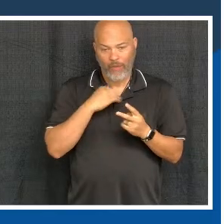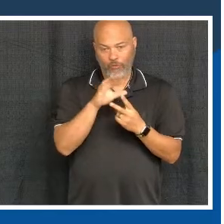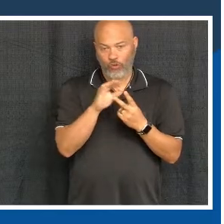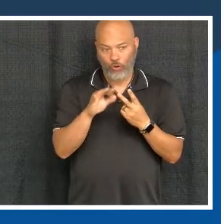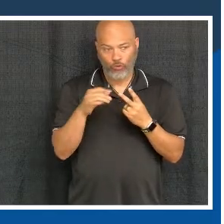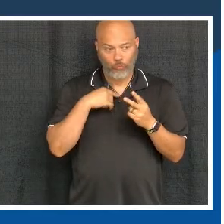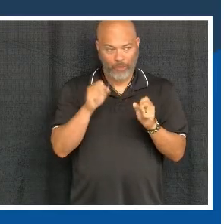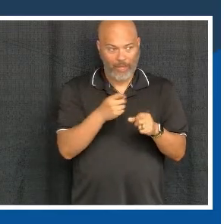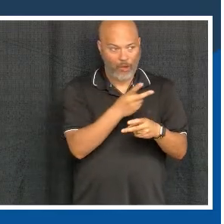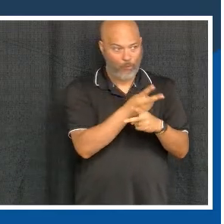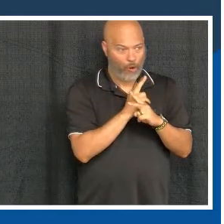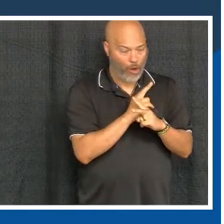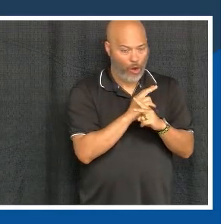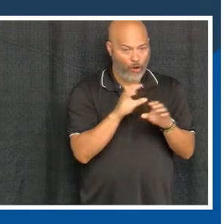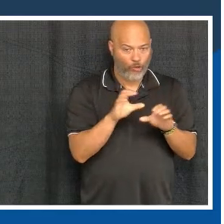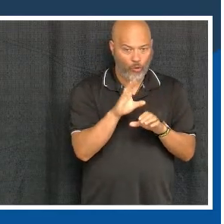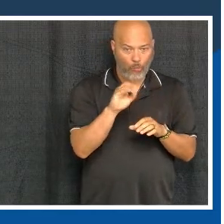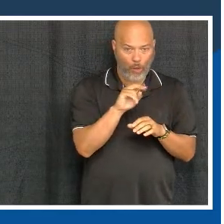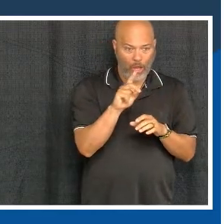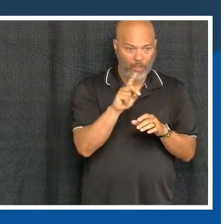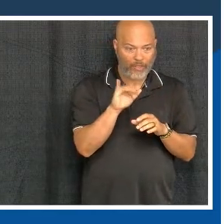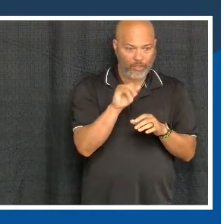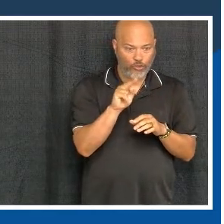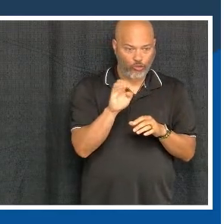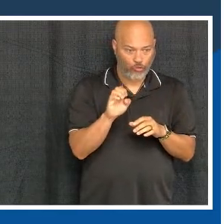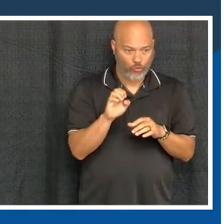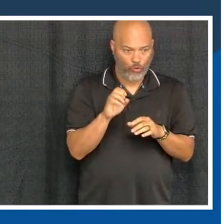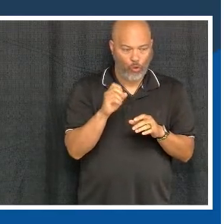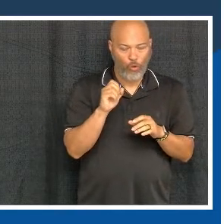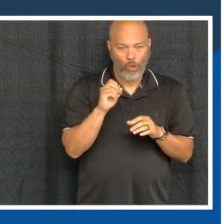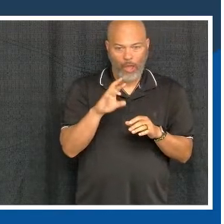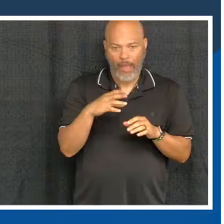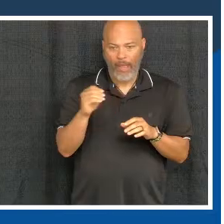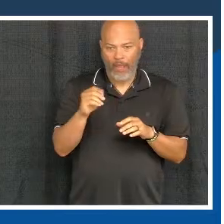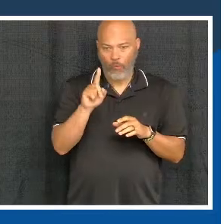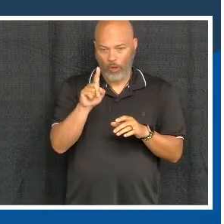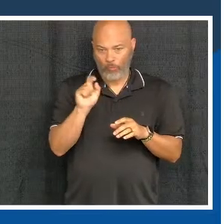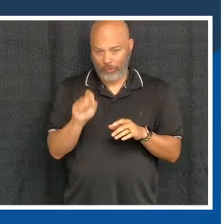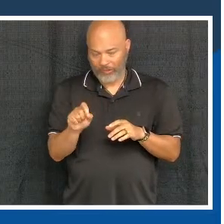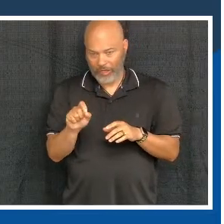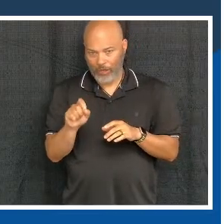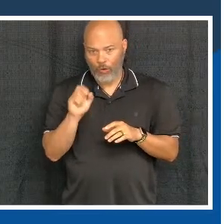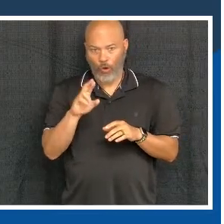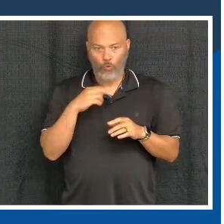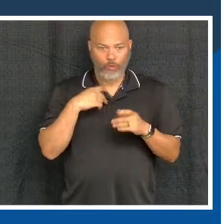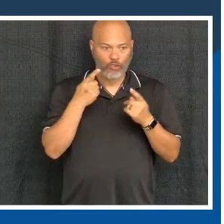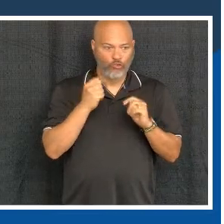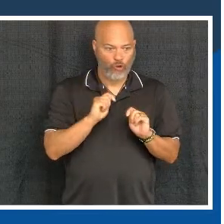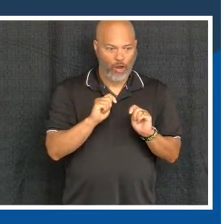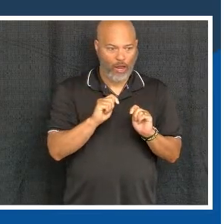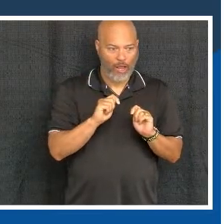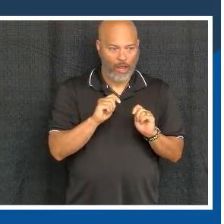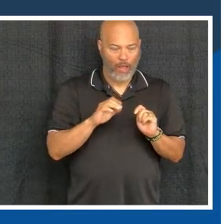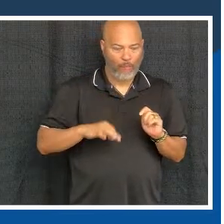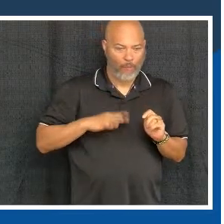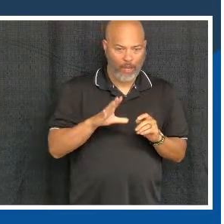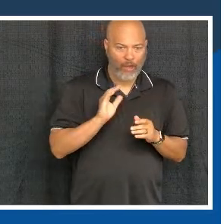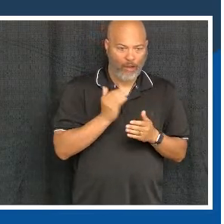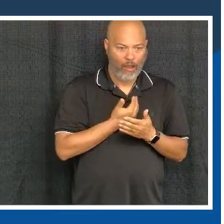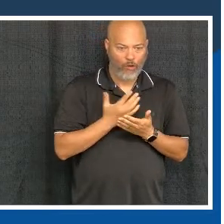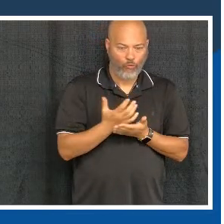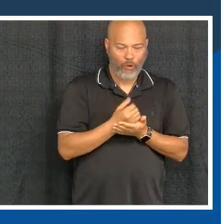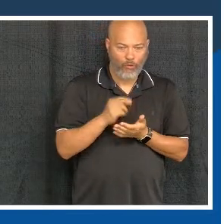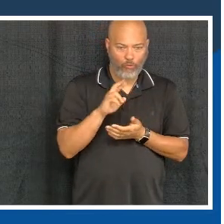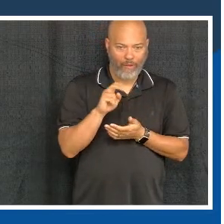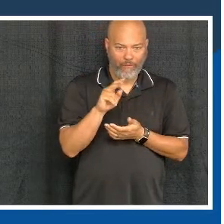can borrow and do a bond issue and do a 1% rate increase, or we can try to play for it out of revenue and